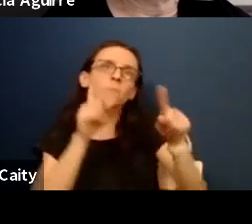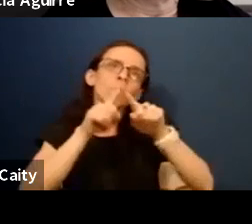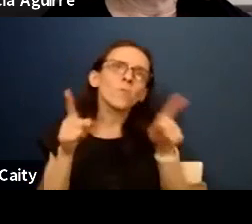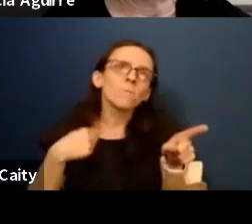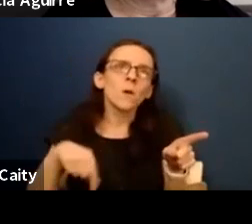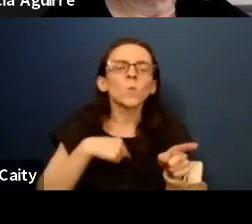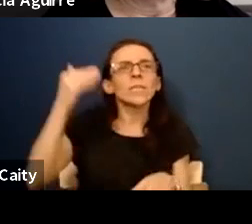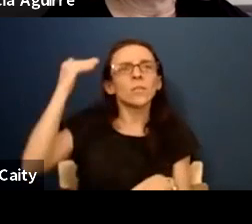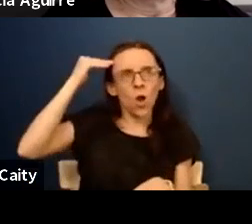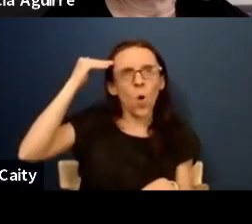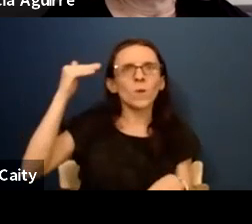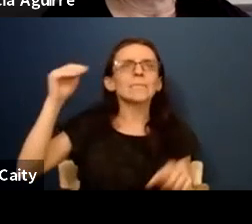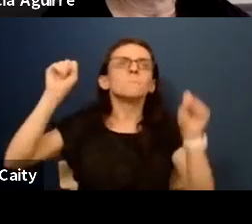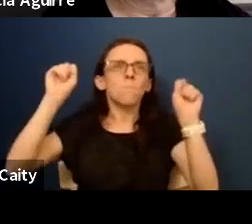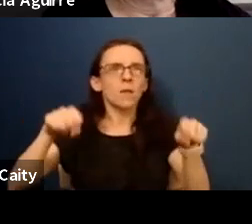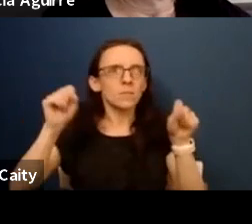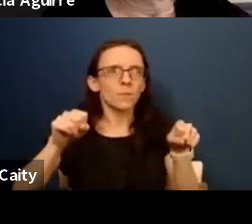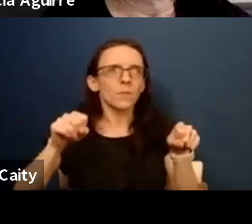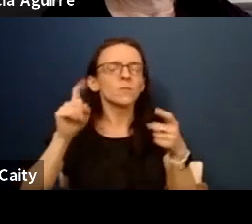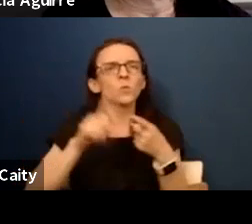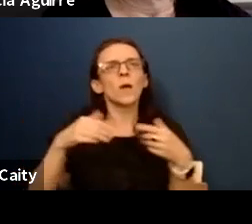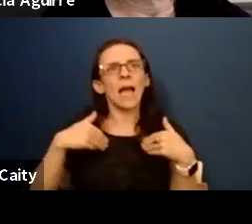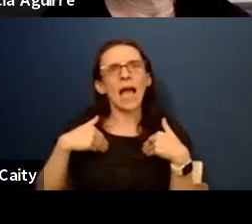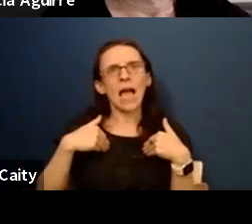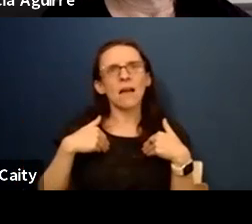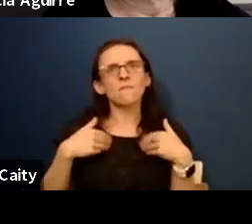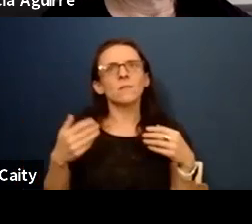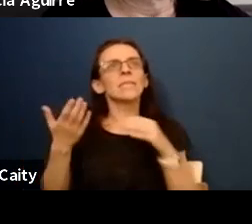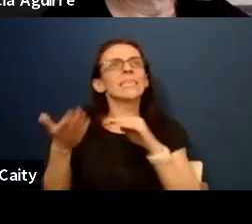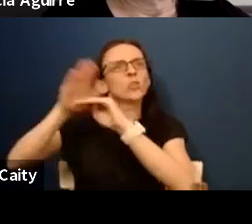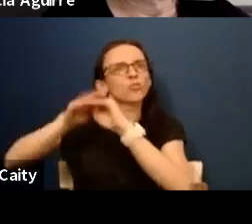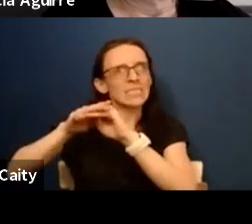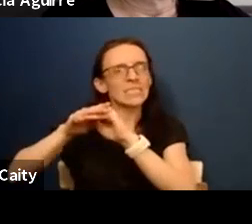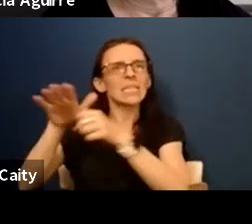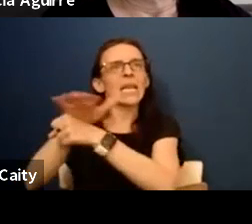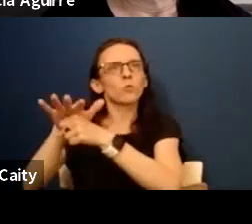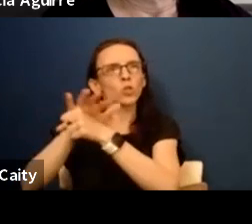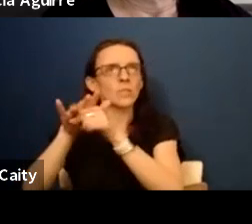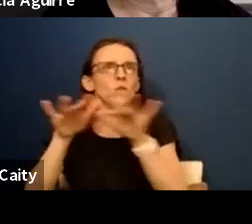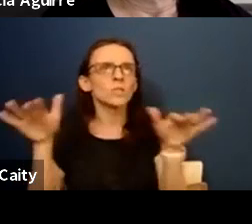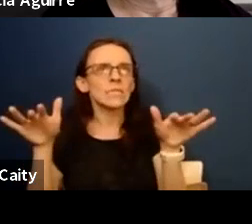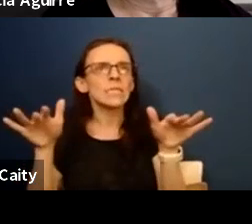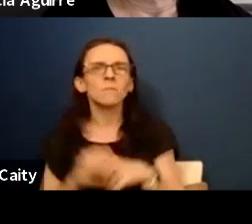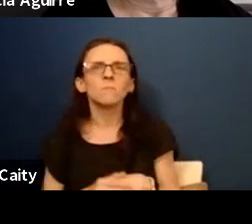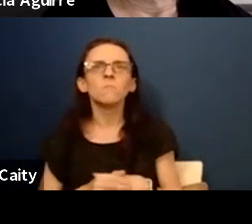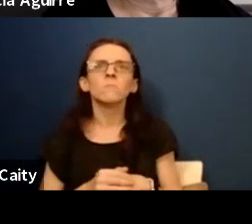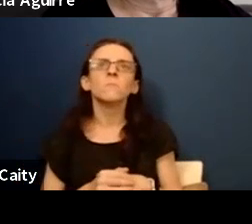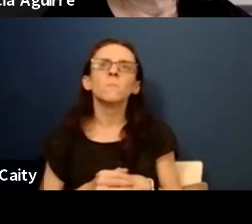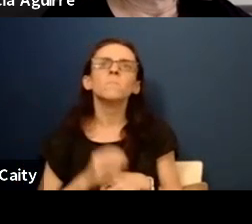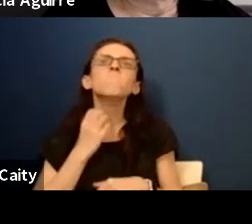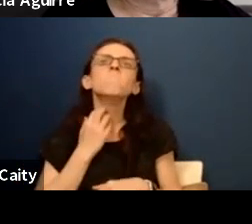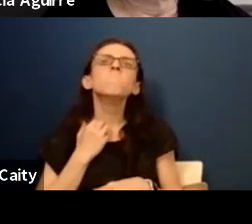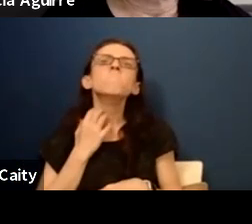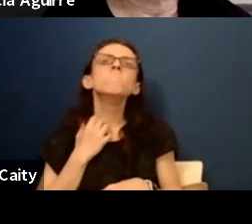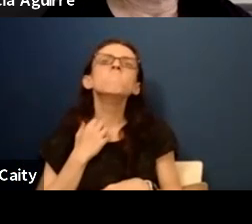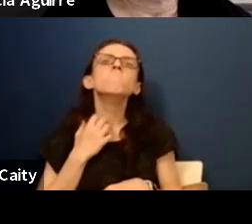is that it is possible to have greater increased neighborhood diversity. And